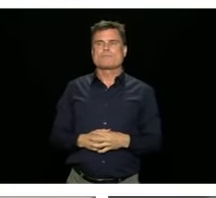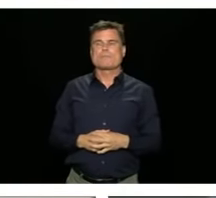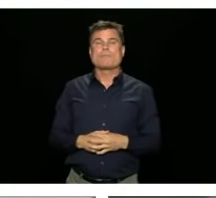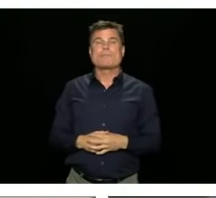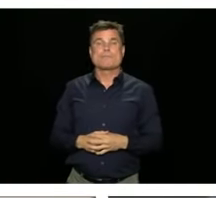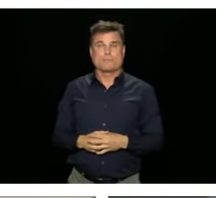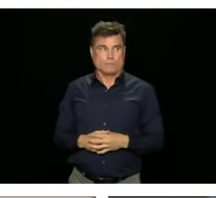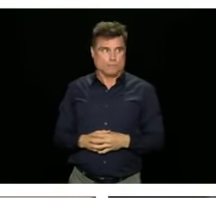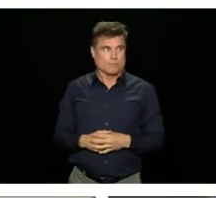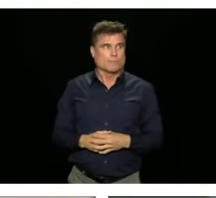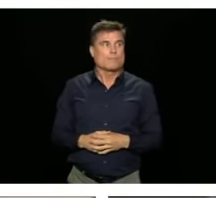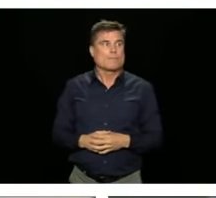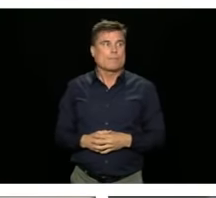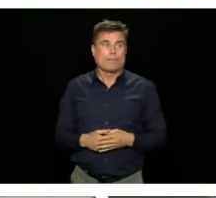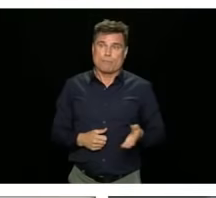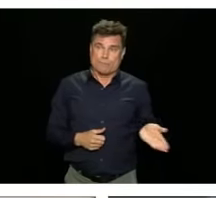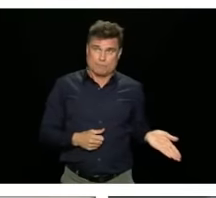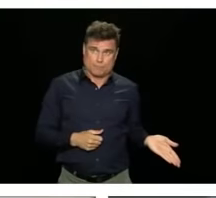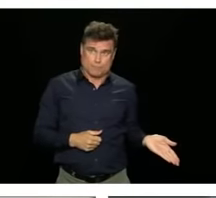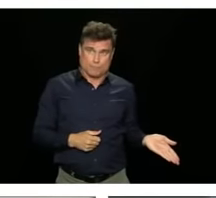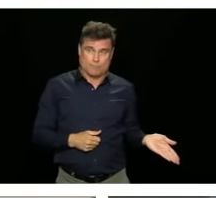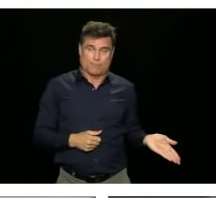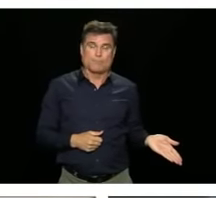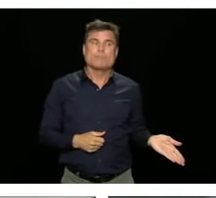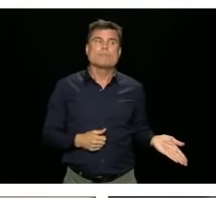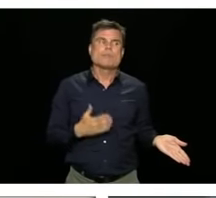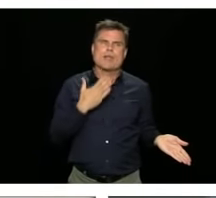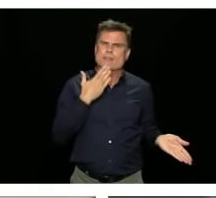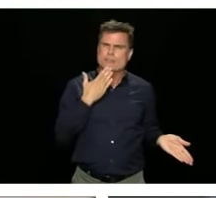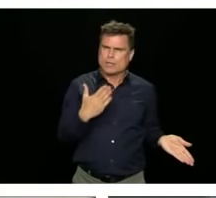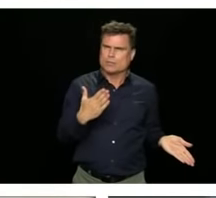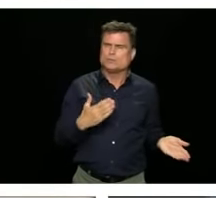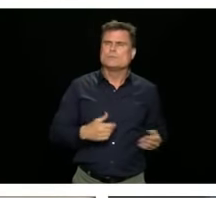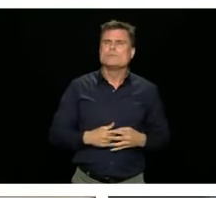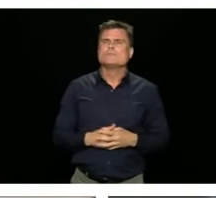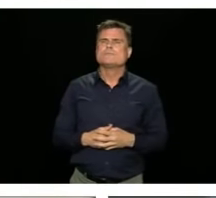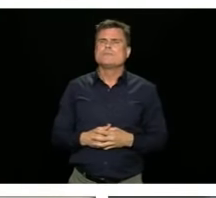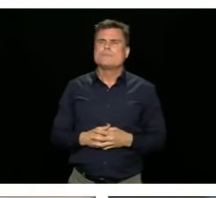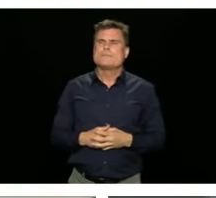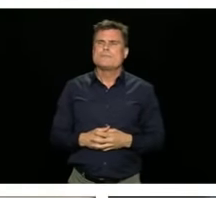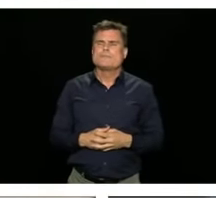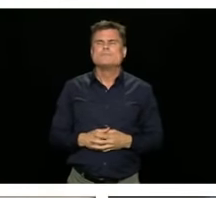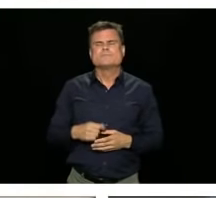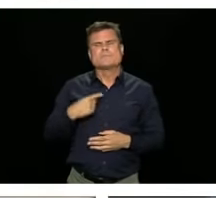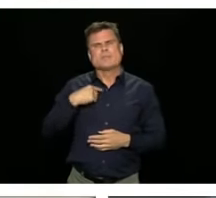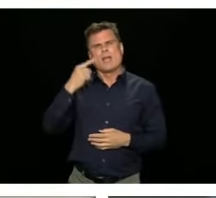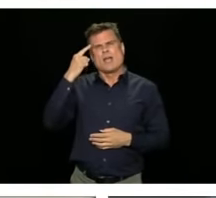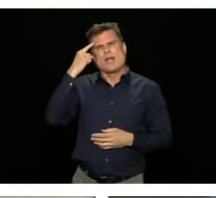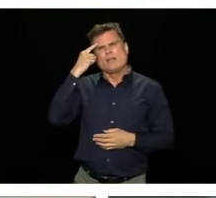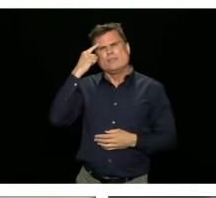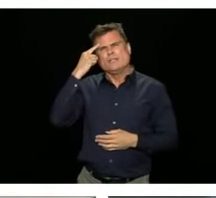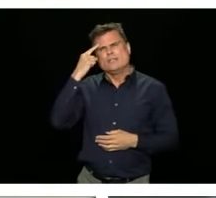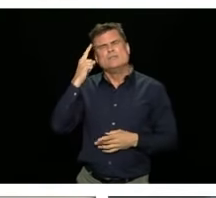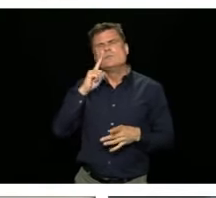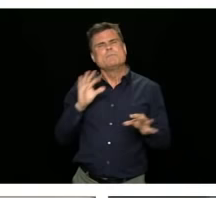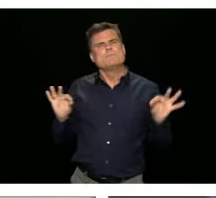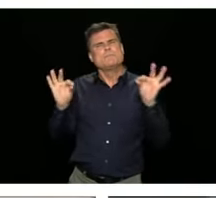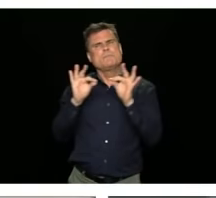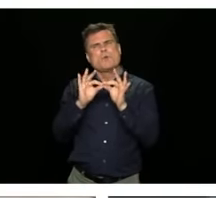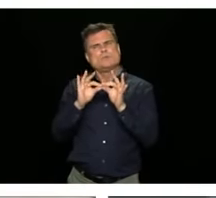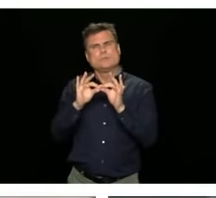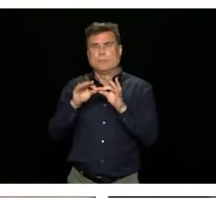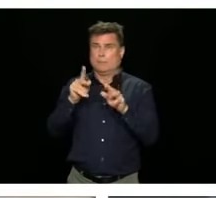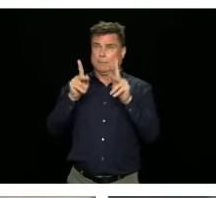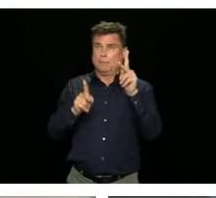anti-racism, action and inaction plays a huge role in how we are standing in unity and